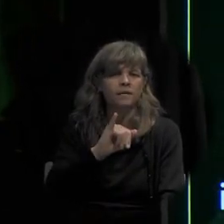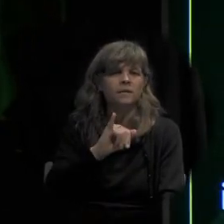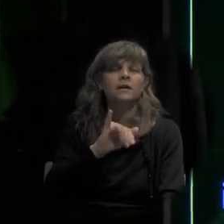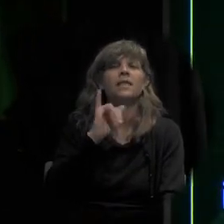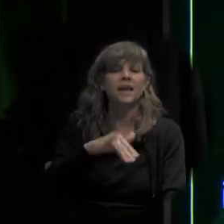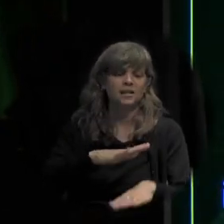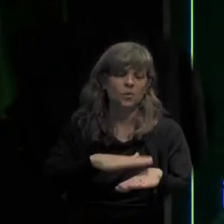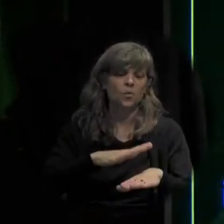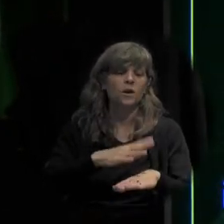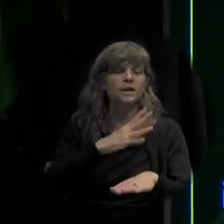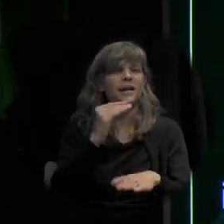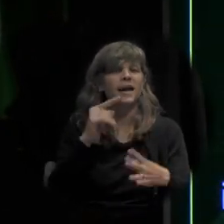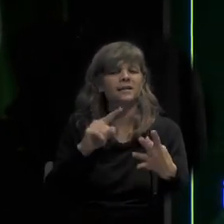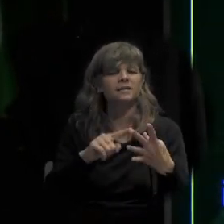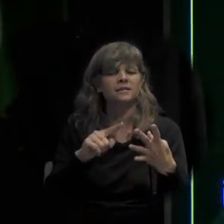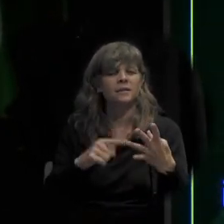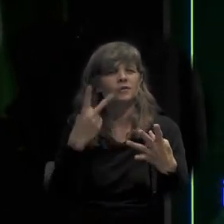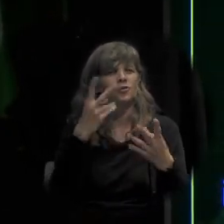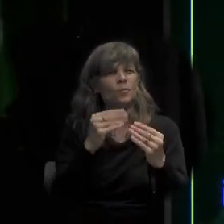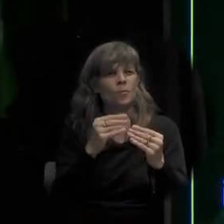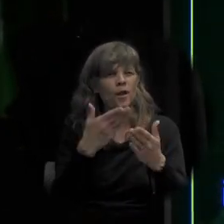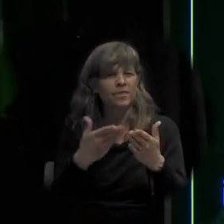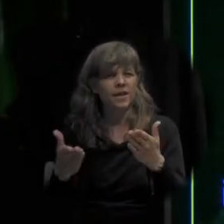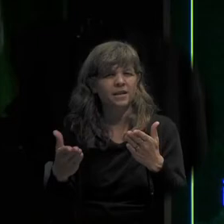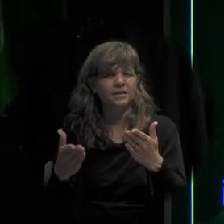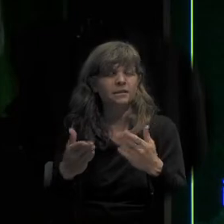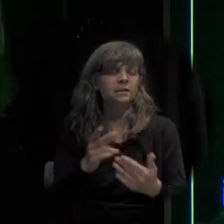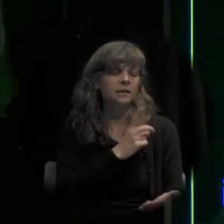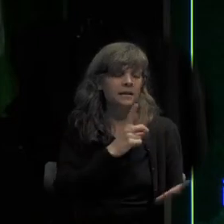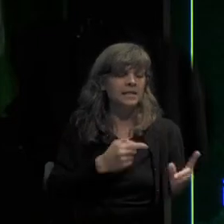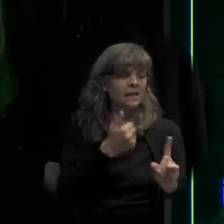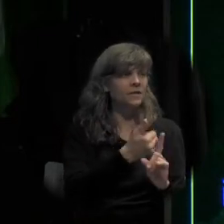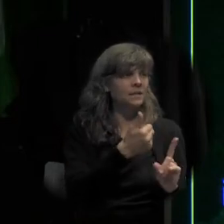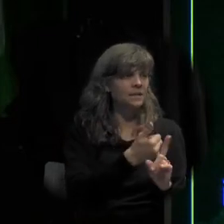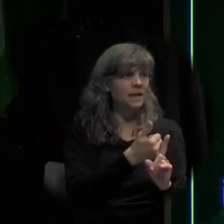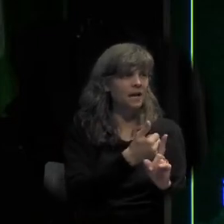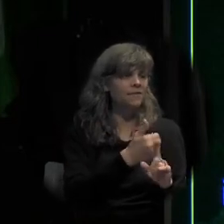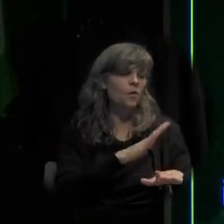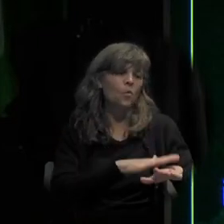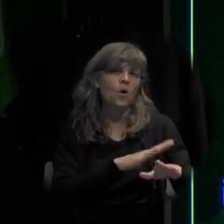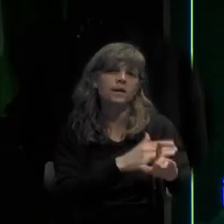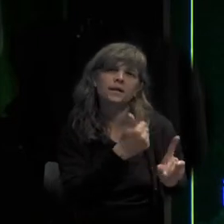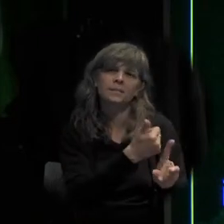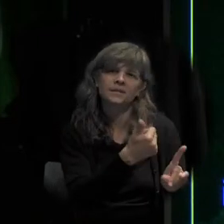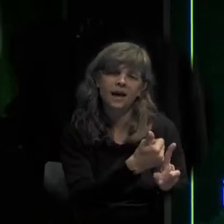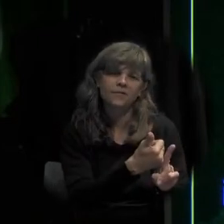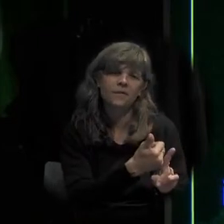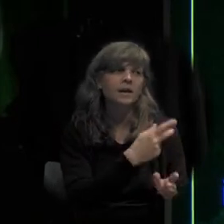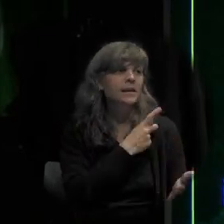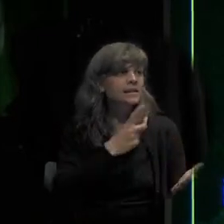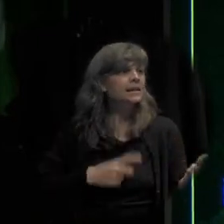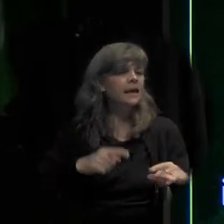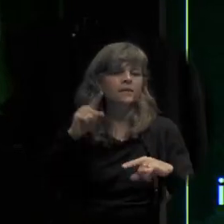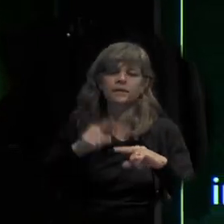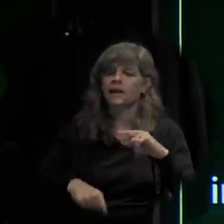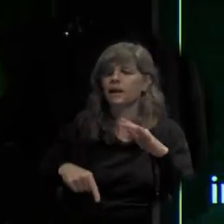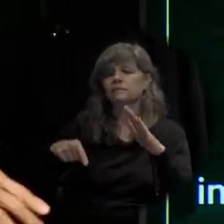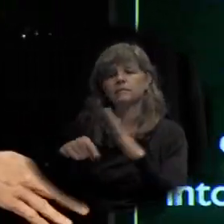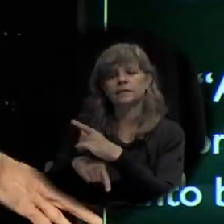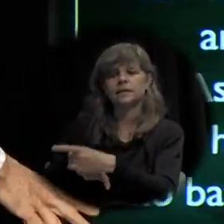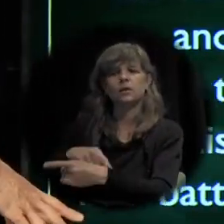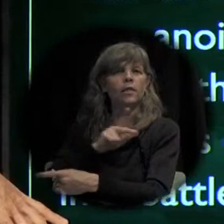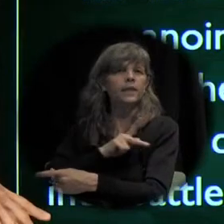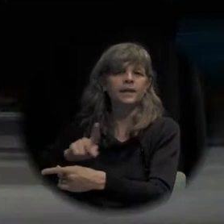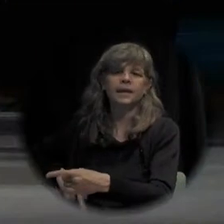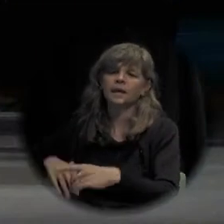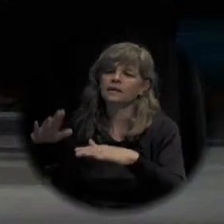There's two other things going on there. One of them is for David himself, because David cannot put his hand out against the Lord's anointed. That's